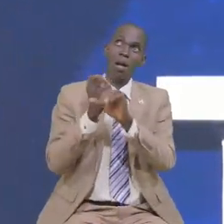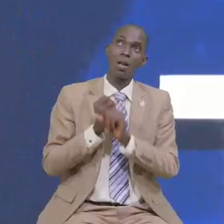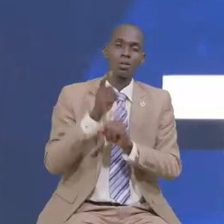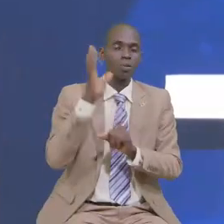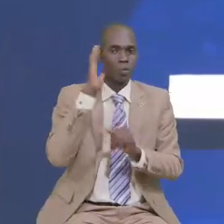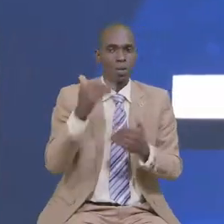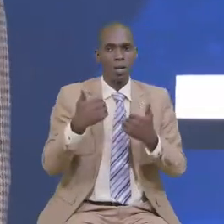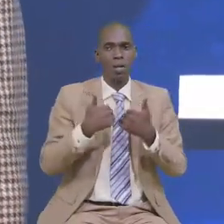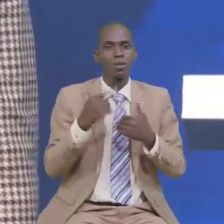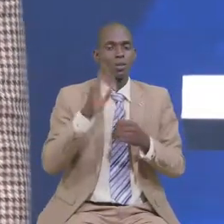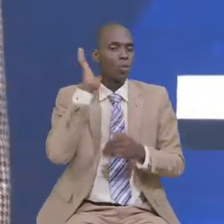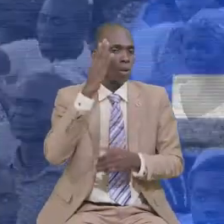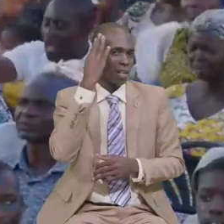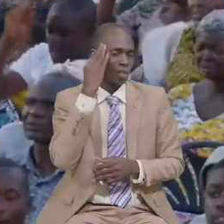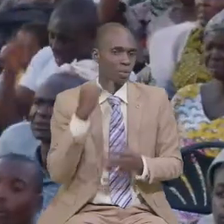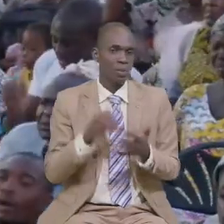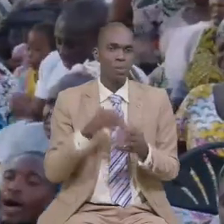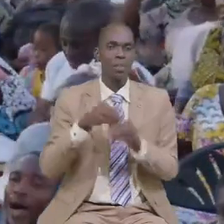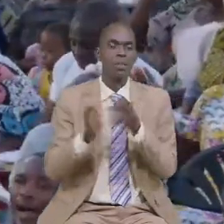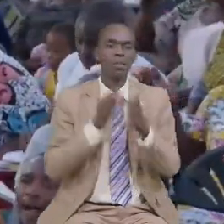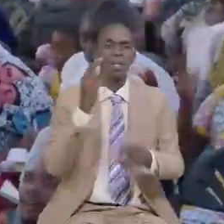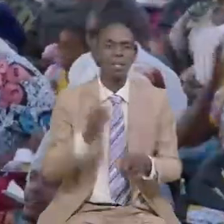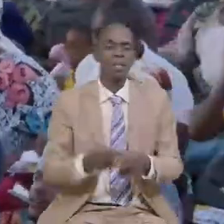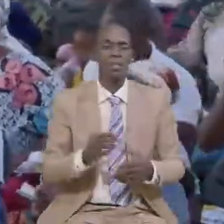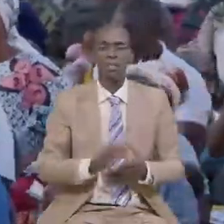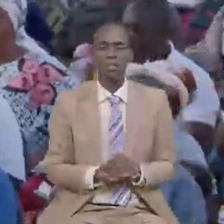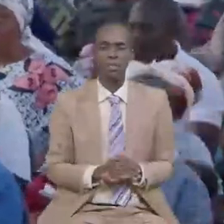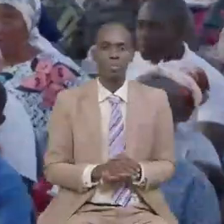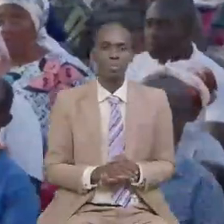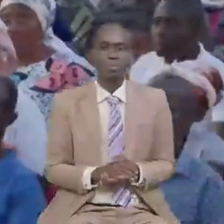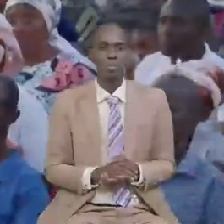you will experience in Jesus' name.